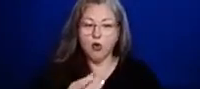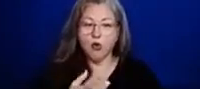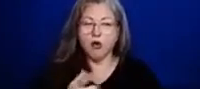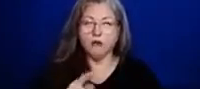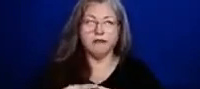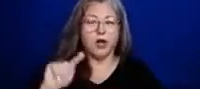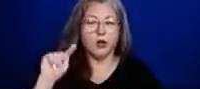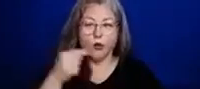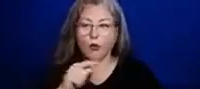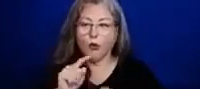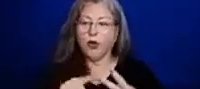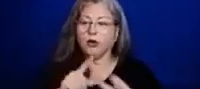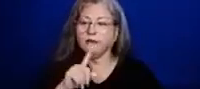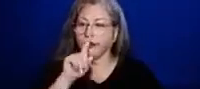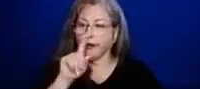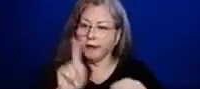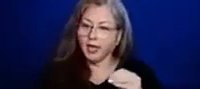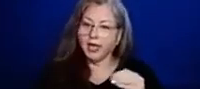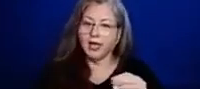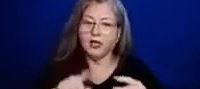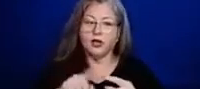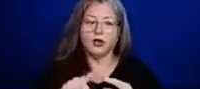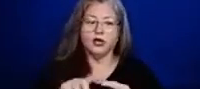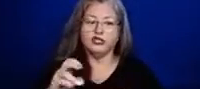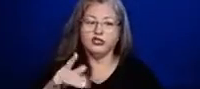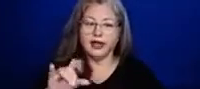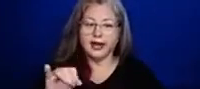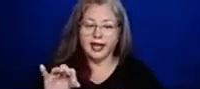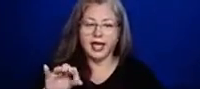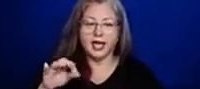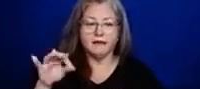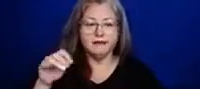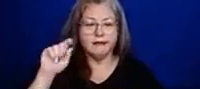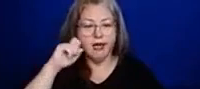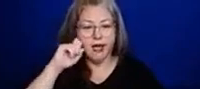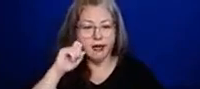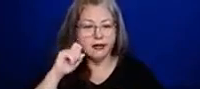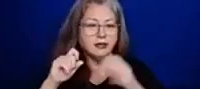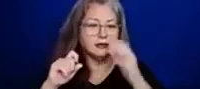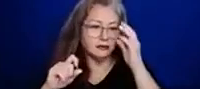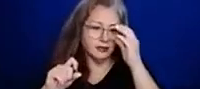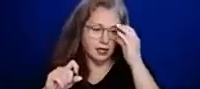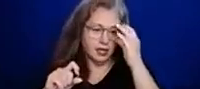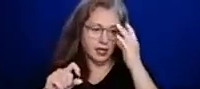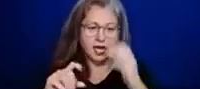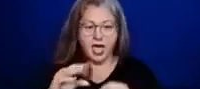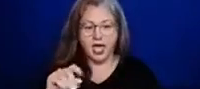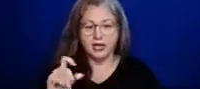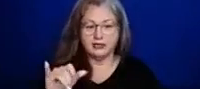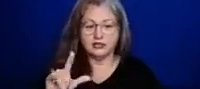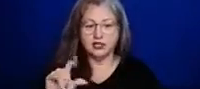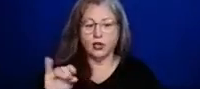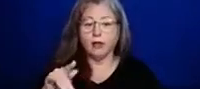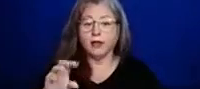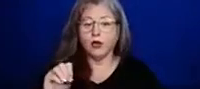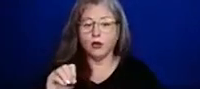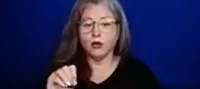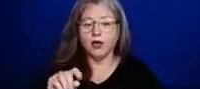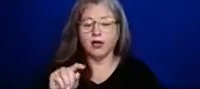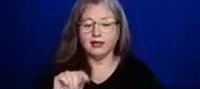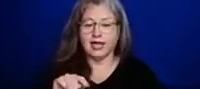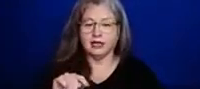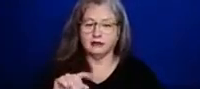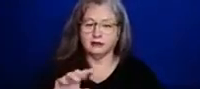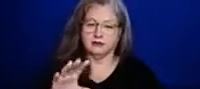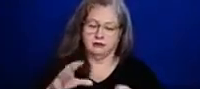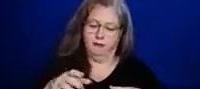grew corn, they grew tomatoes, they grew chiles, they grew onions. And Xochimilco was a